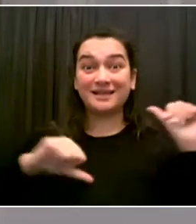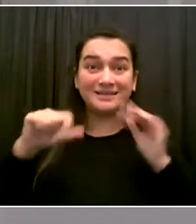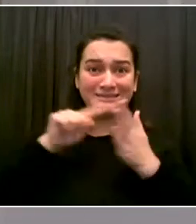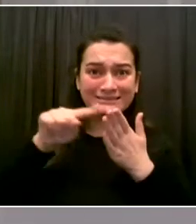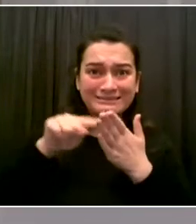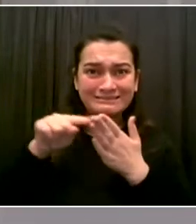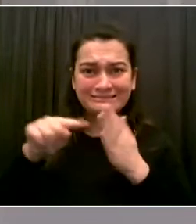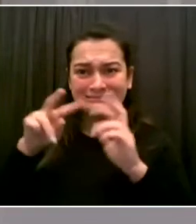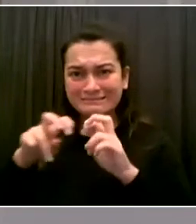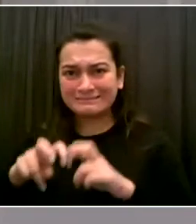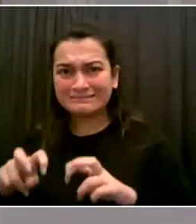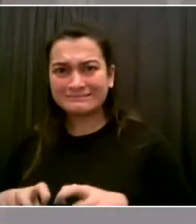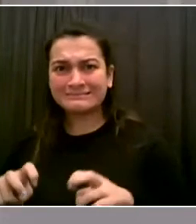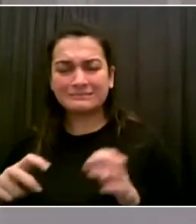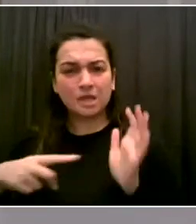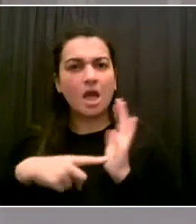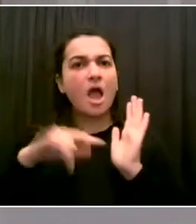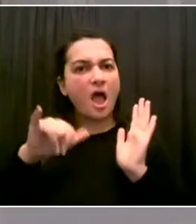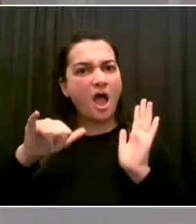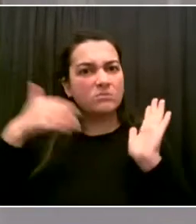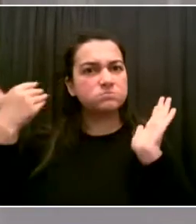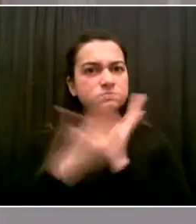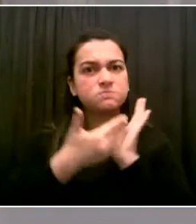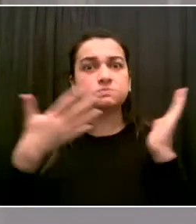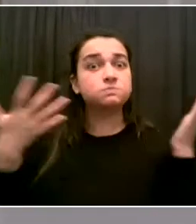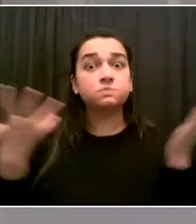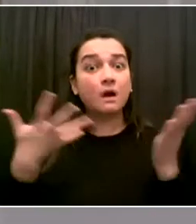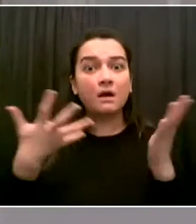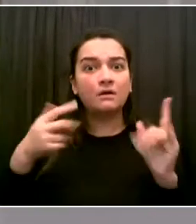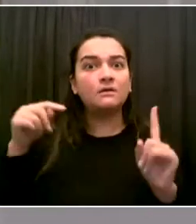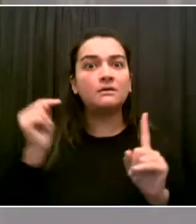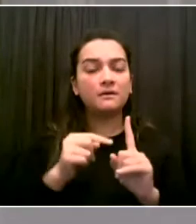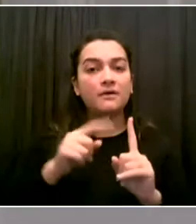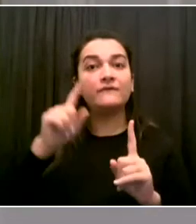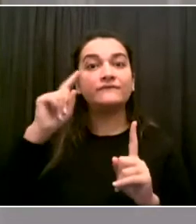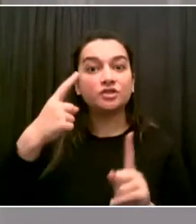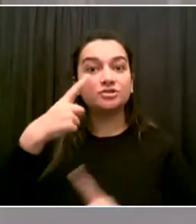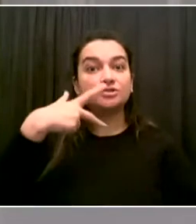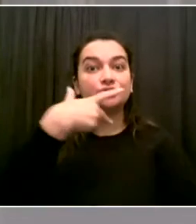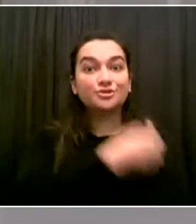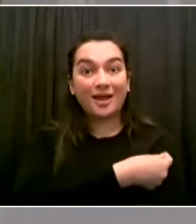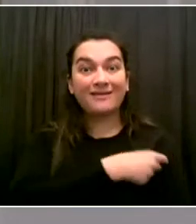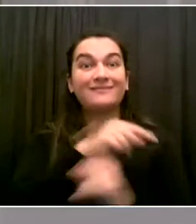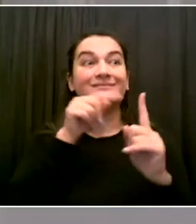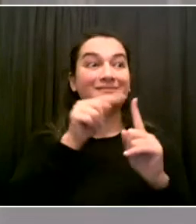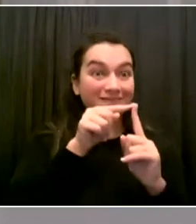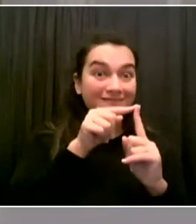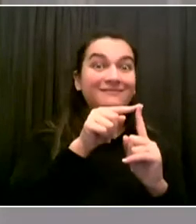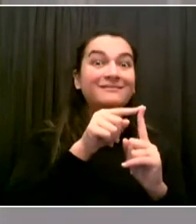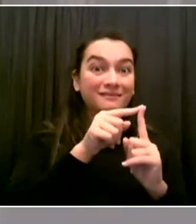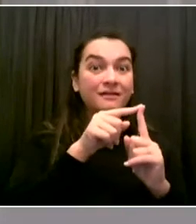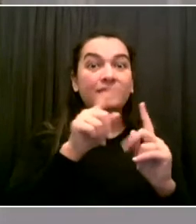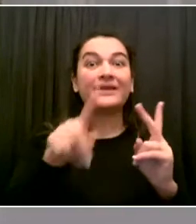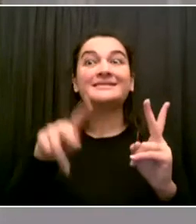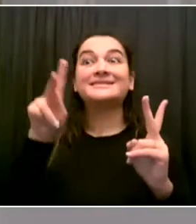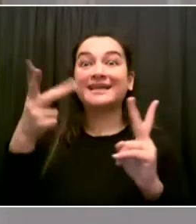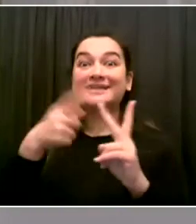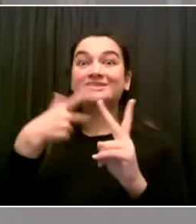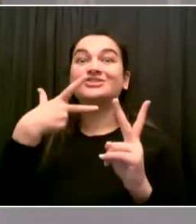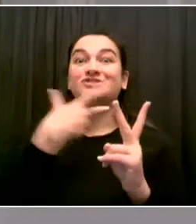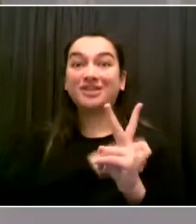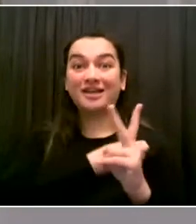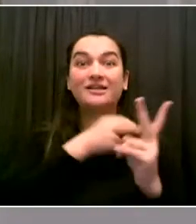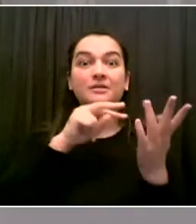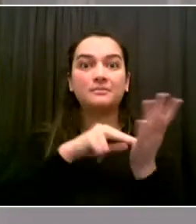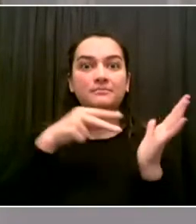in this case, the 2-dose regimen, we really have to be careful about changing that, because that is really the